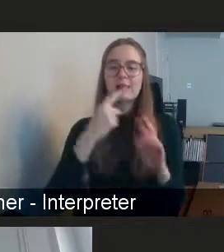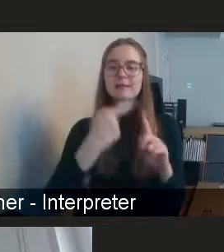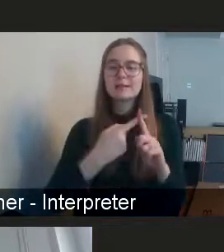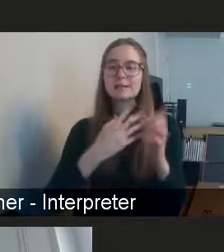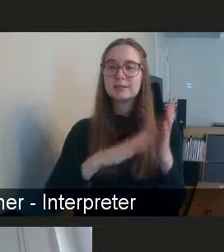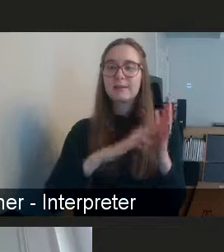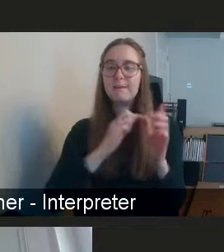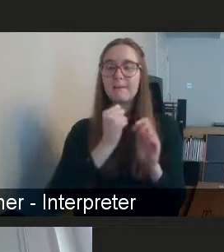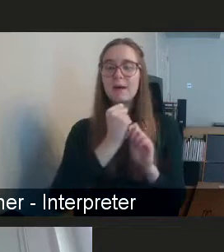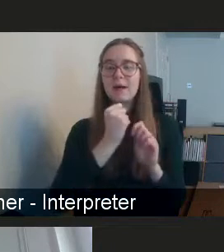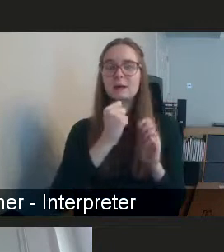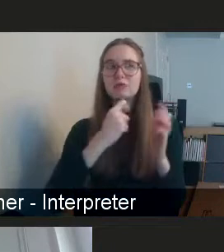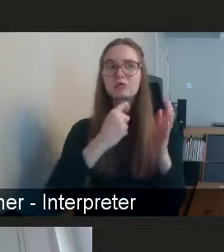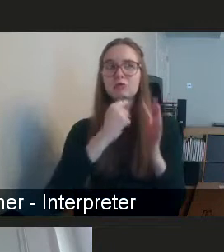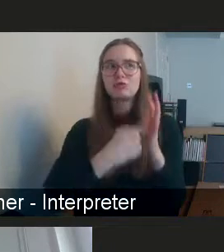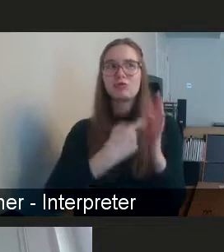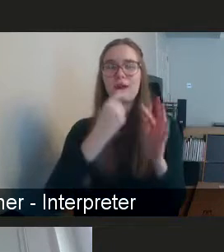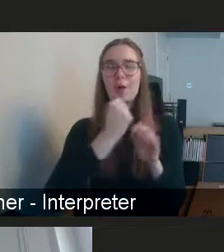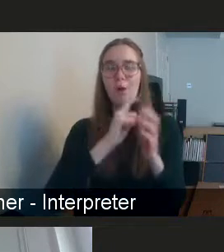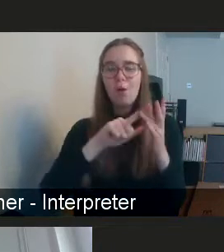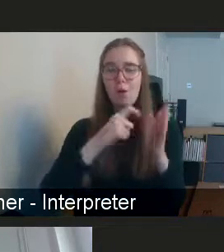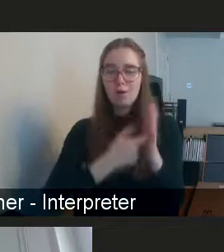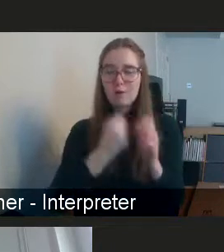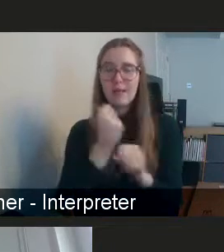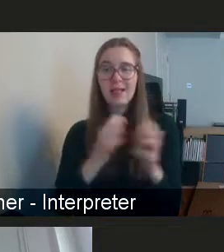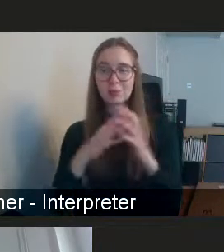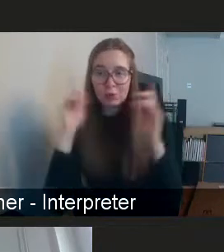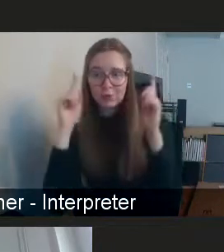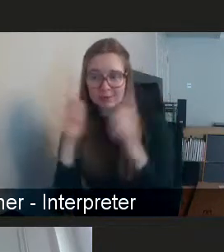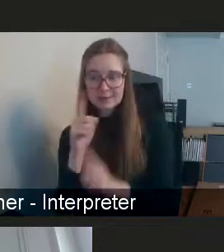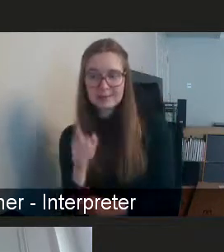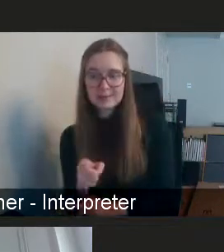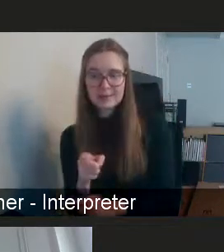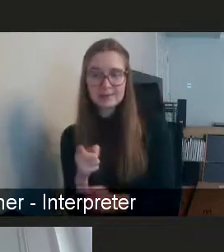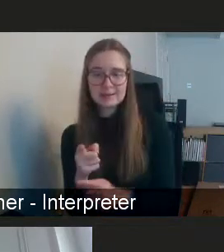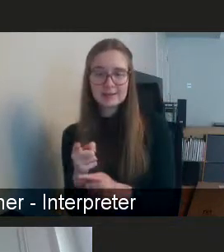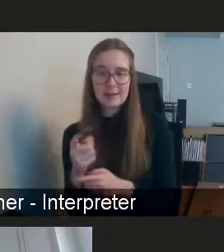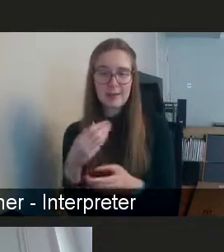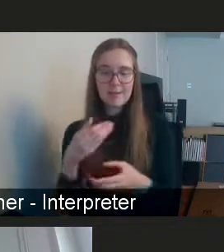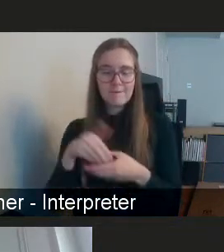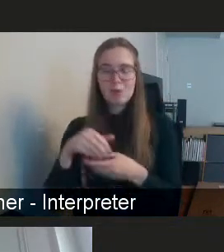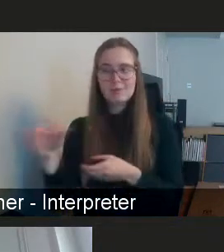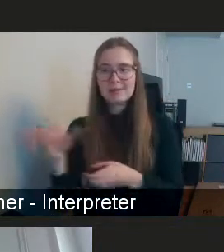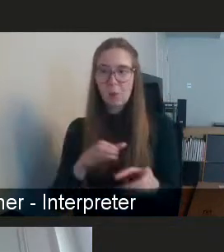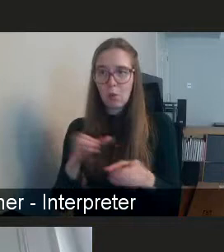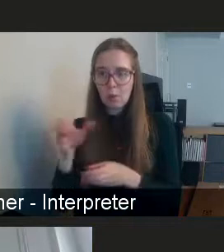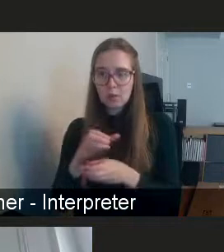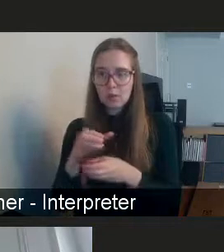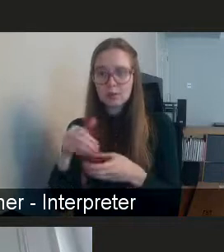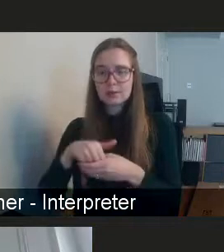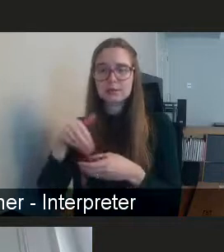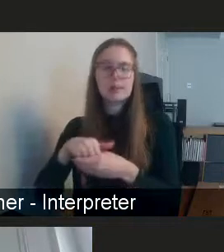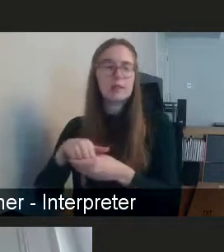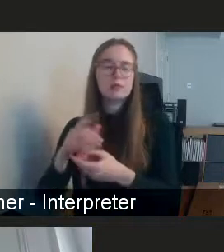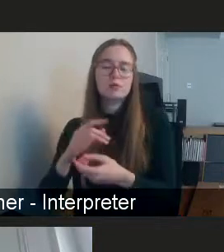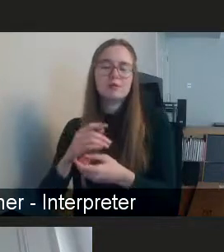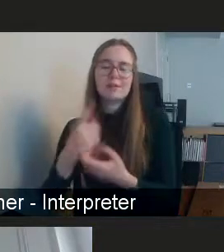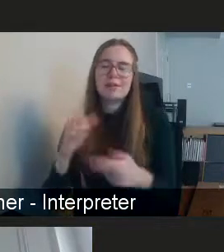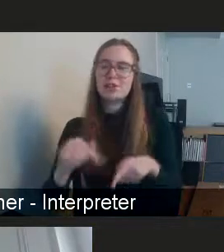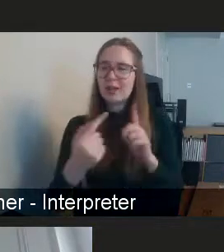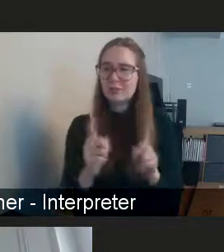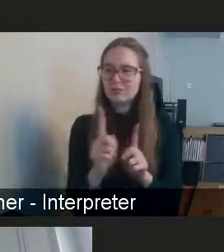and you know, he's convening all these different stakeholders. But I think the challenge that we have is that the skills system